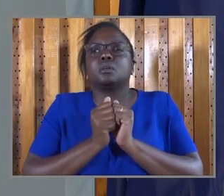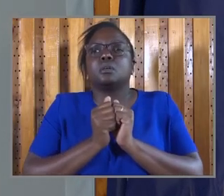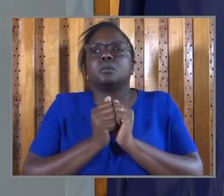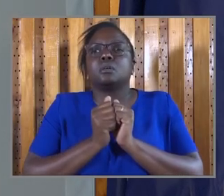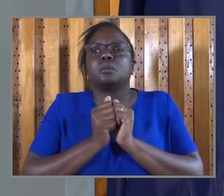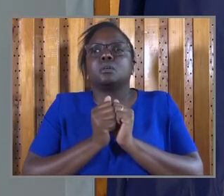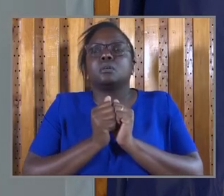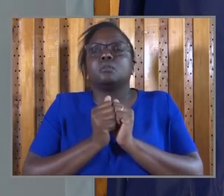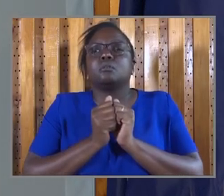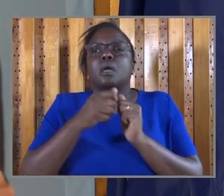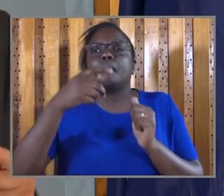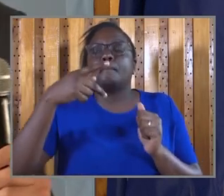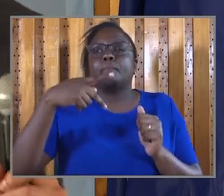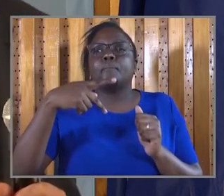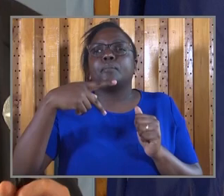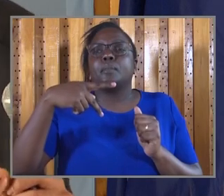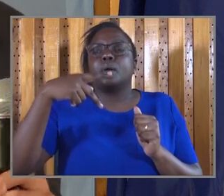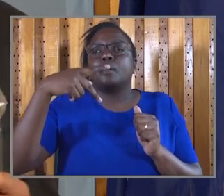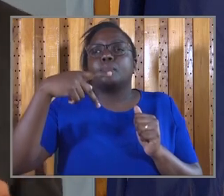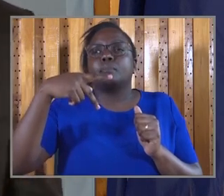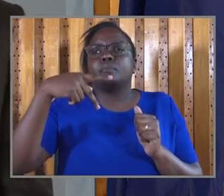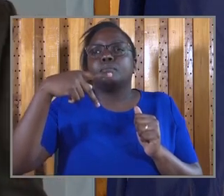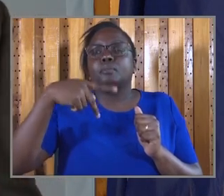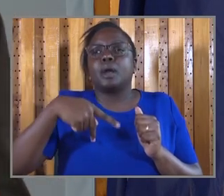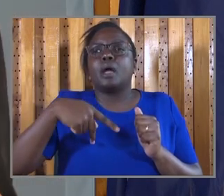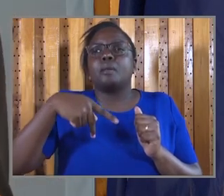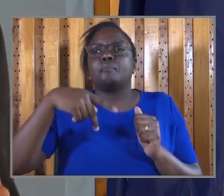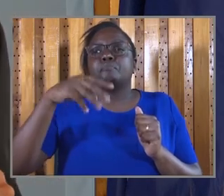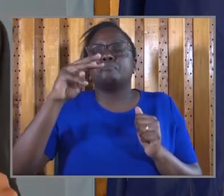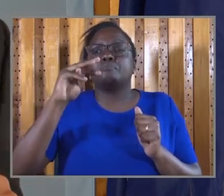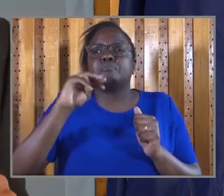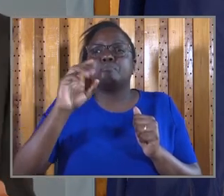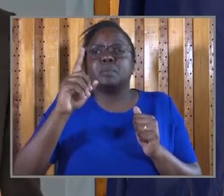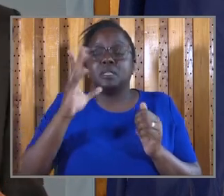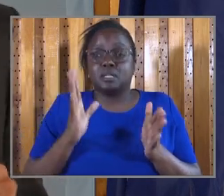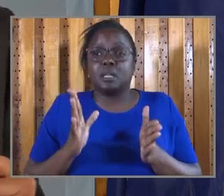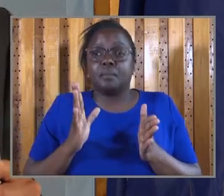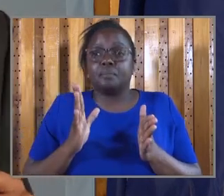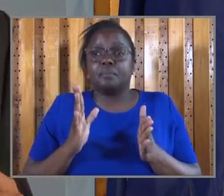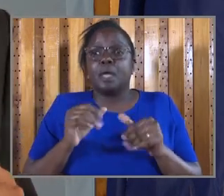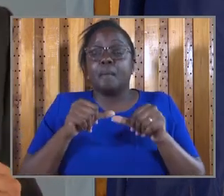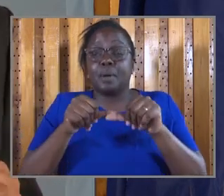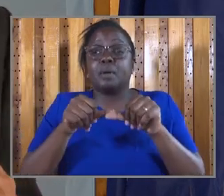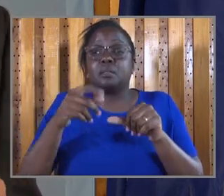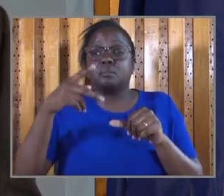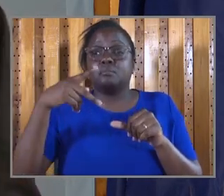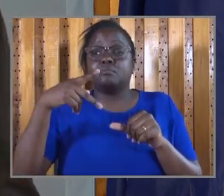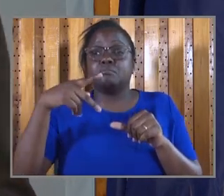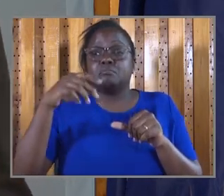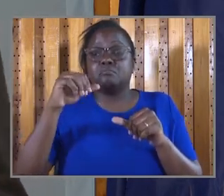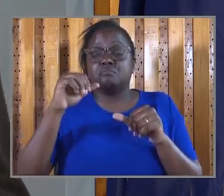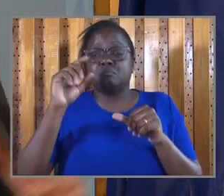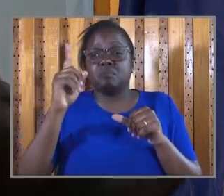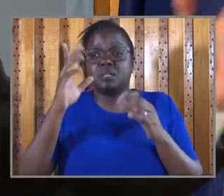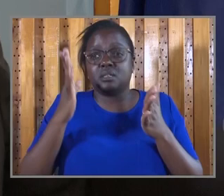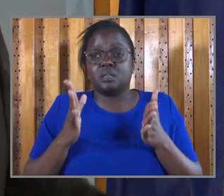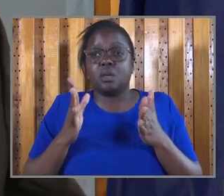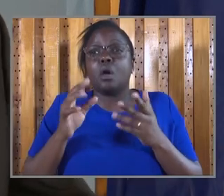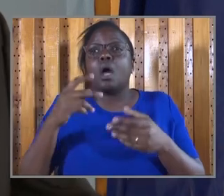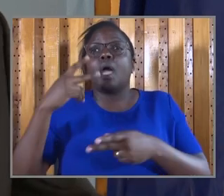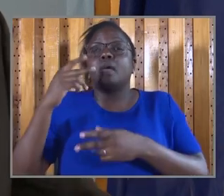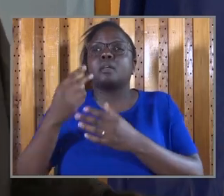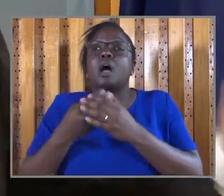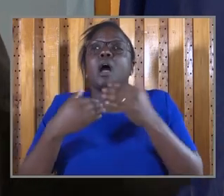your climate minister, and we were also discussing, you know, how to continue and further enhance our collaboration on